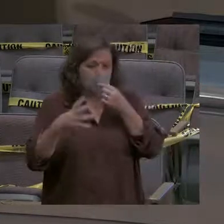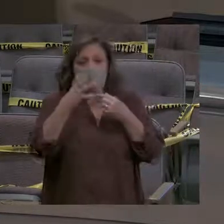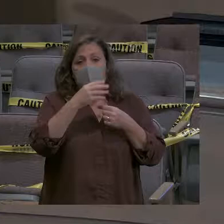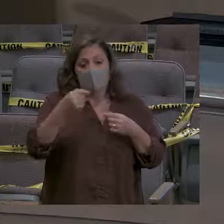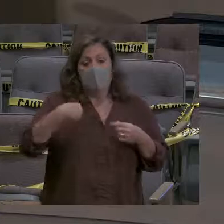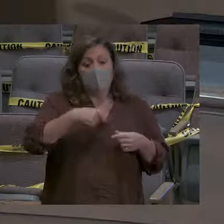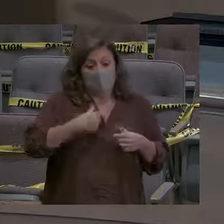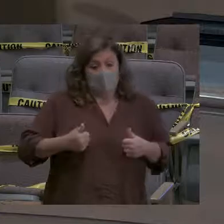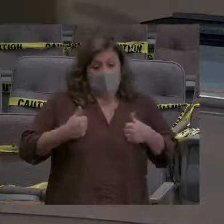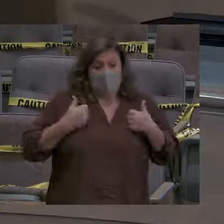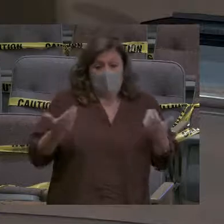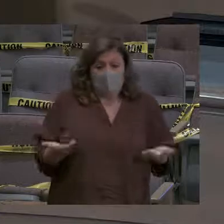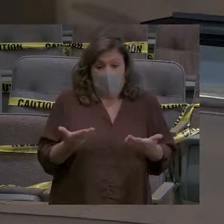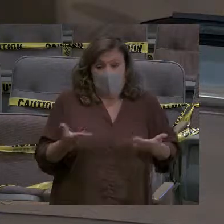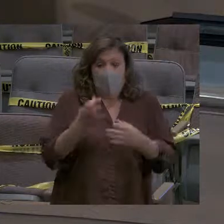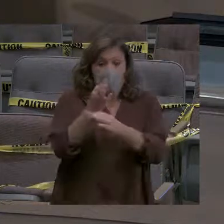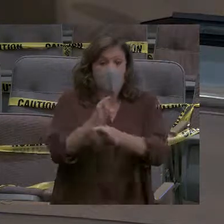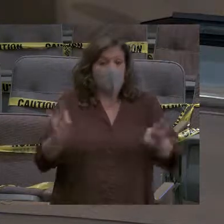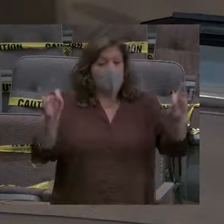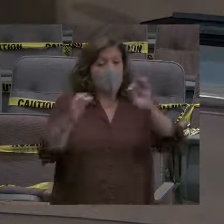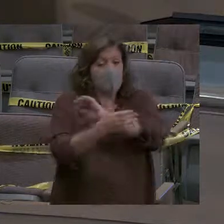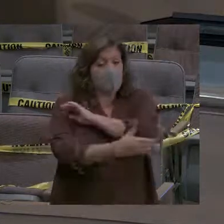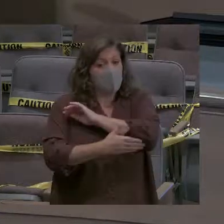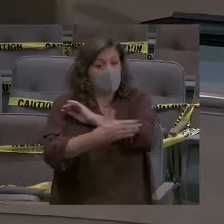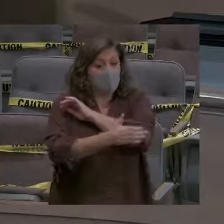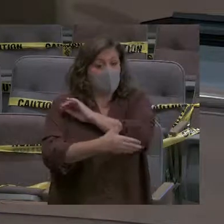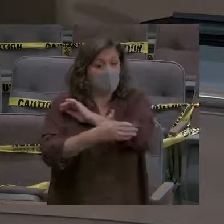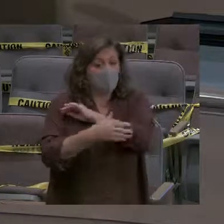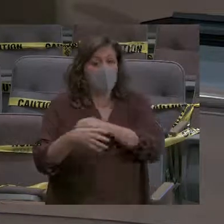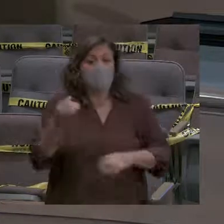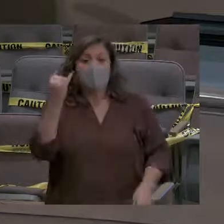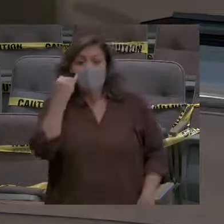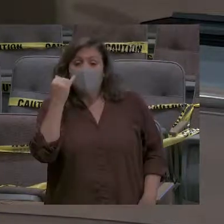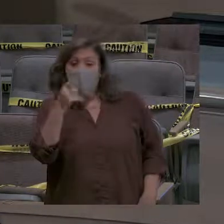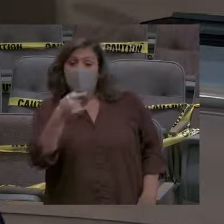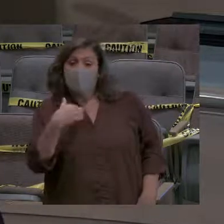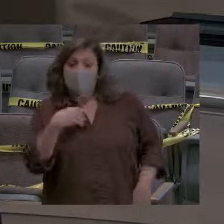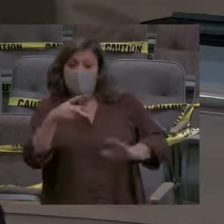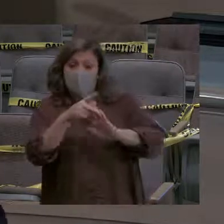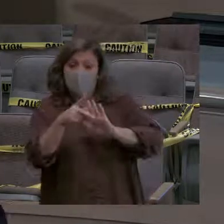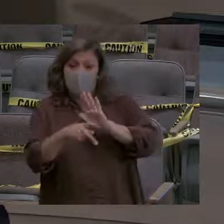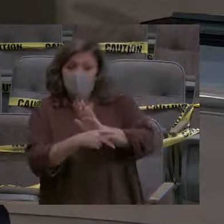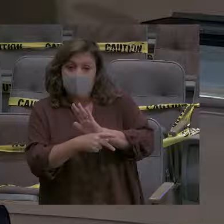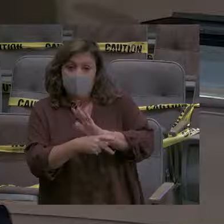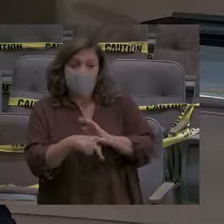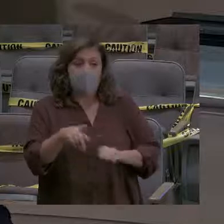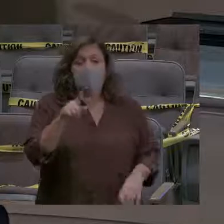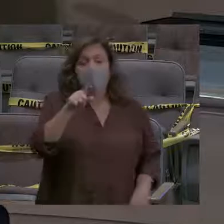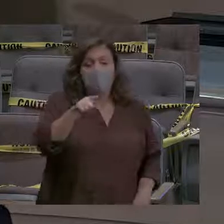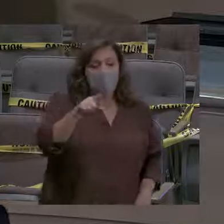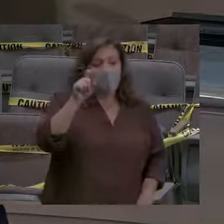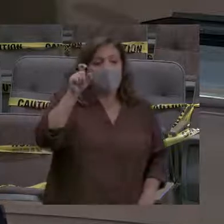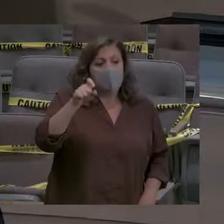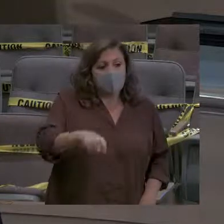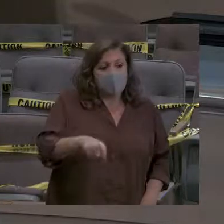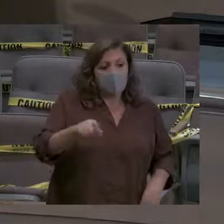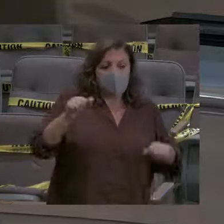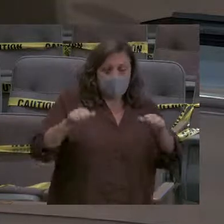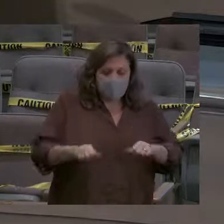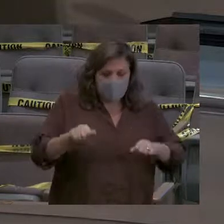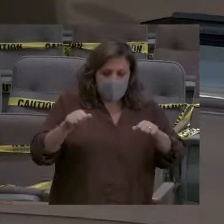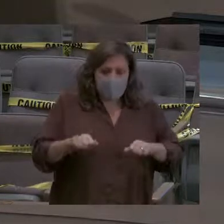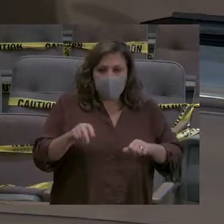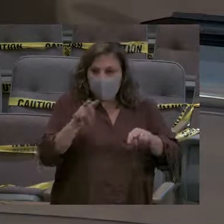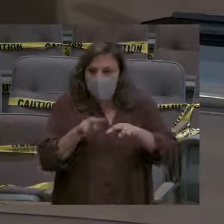free society, and that's how I believe it. And I also think that if you have a policy, you have to be able to